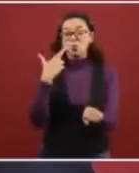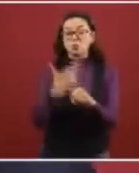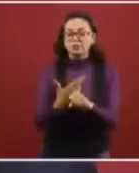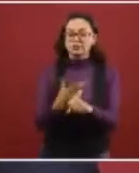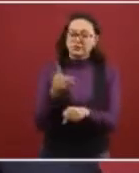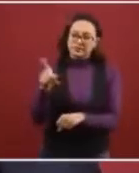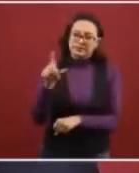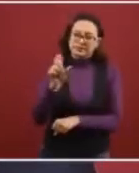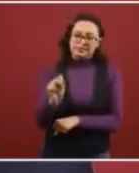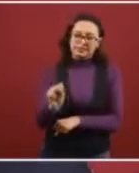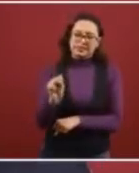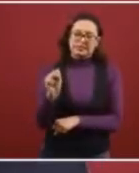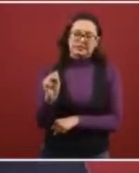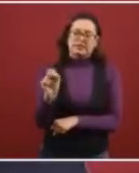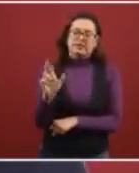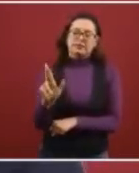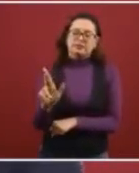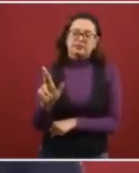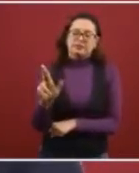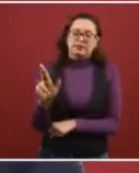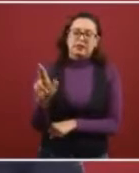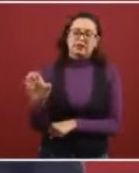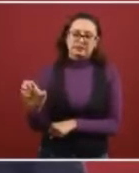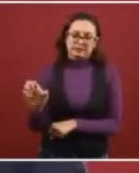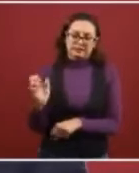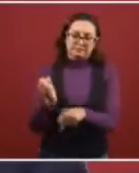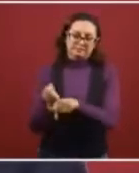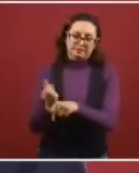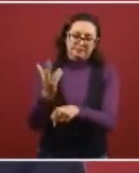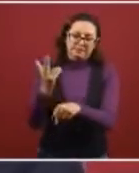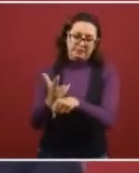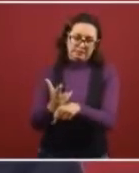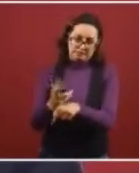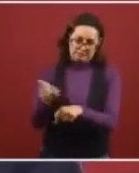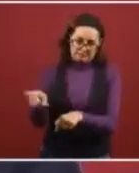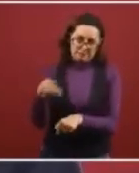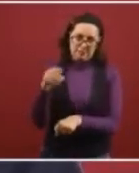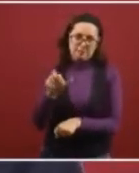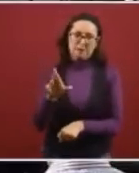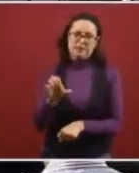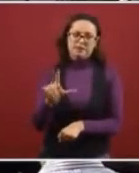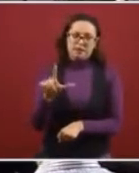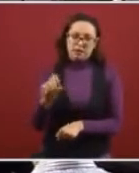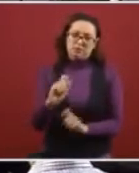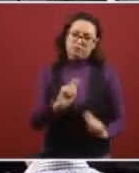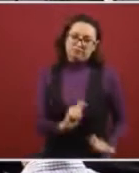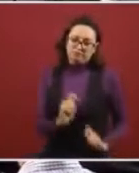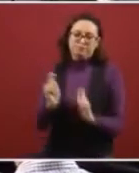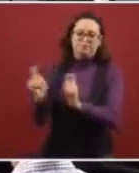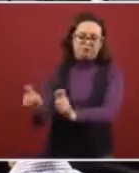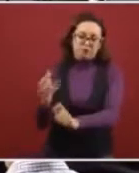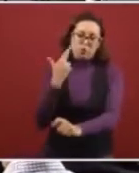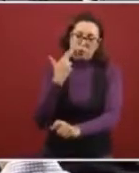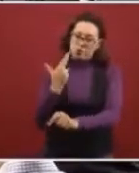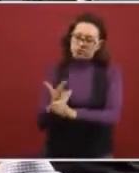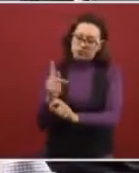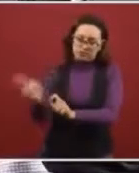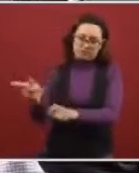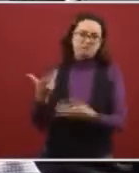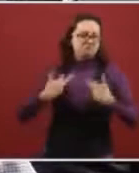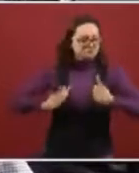is estoy muy bien representado dealt with the foreign relations officer by Ebrard, and él va and he's a going platicar